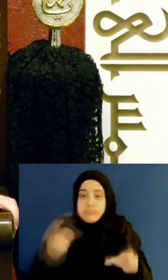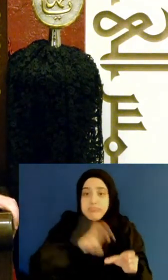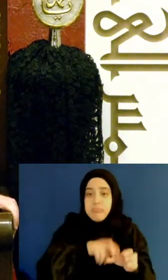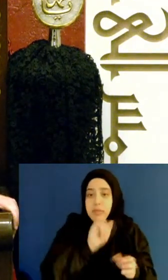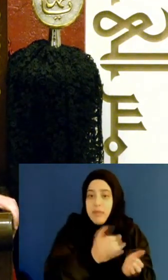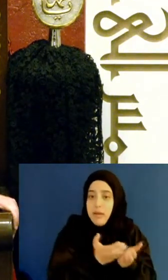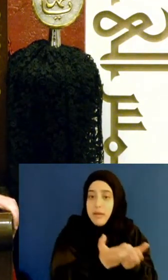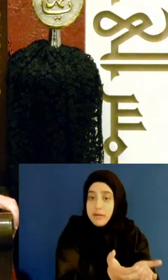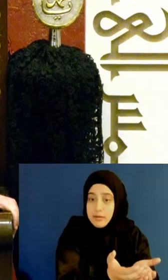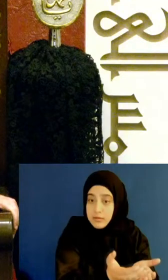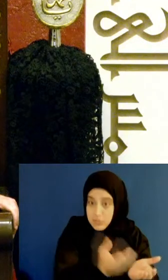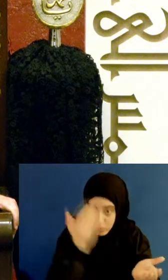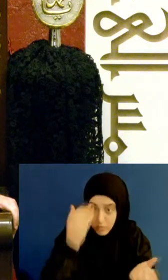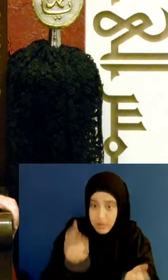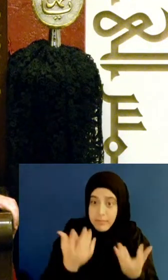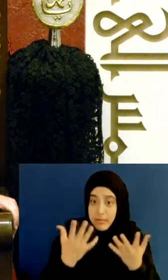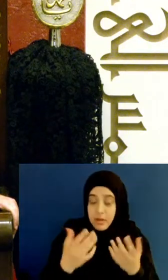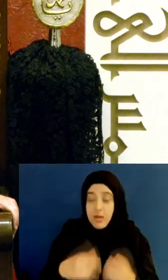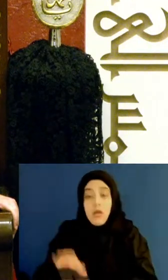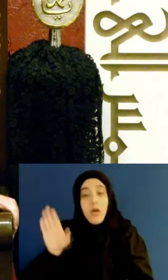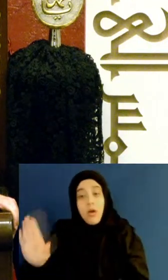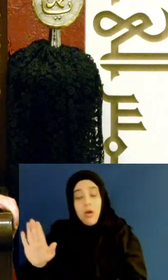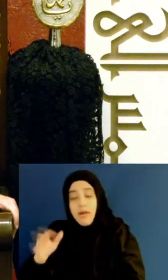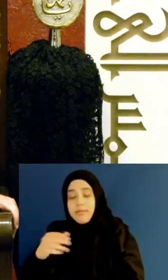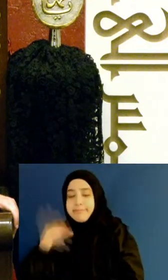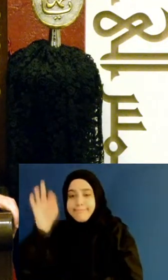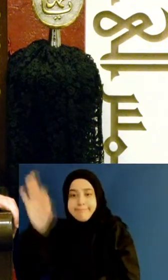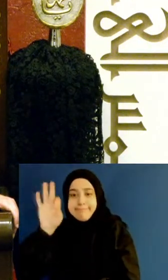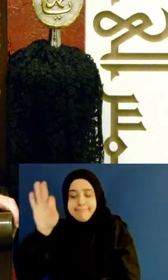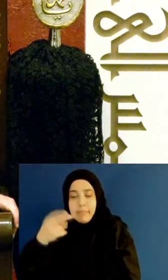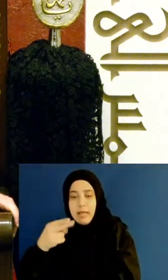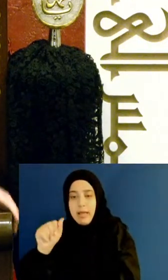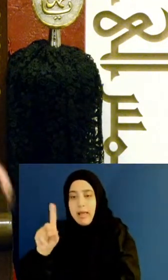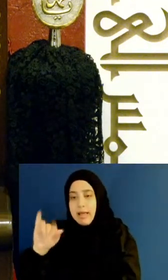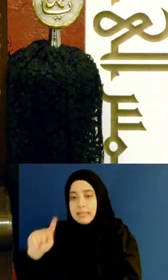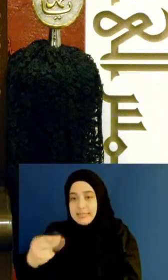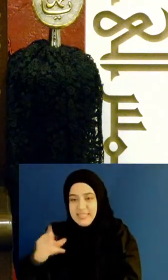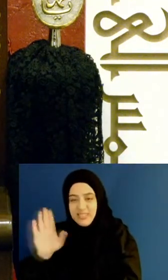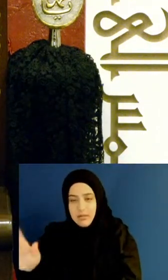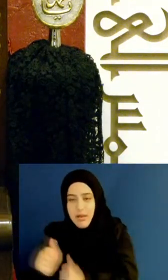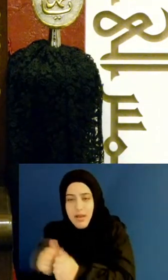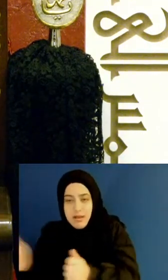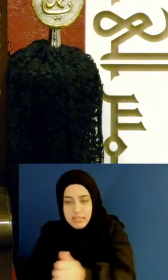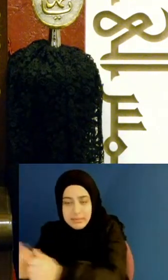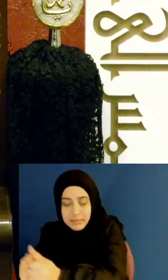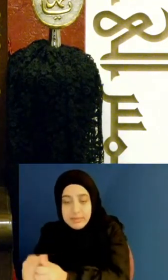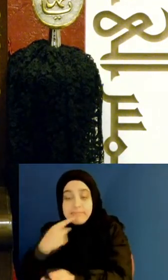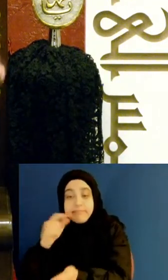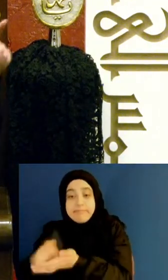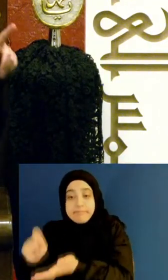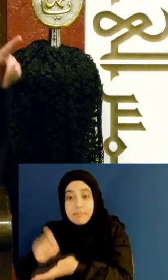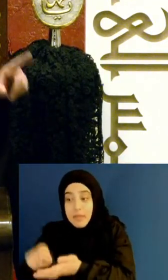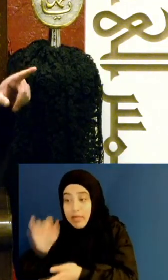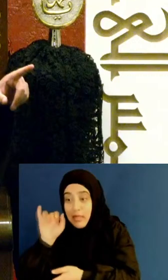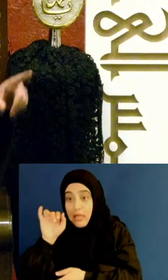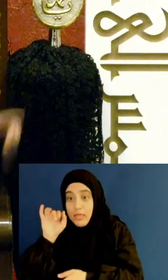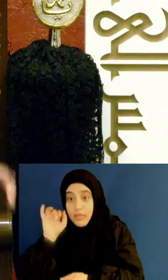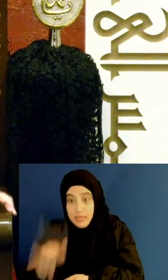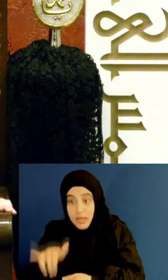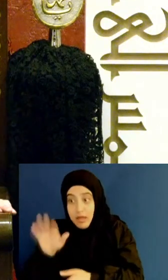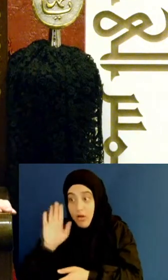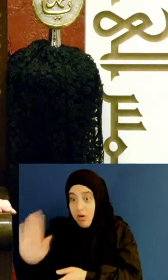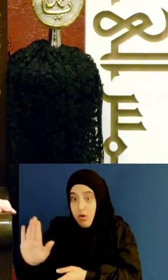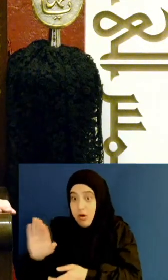Bayt, the number of people in that ark are the same number of the companions of Imam